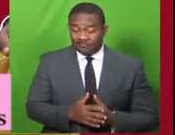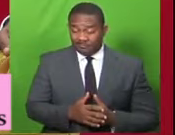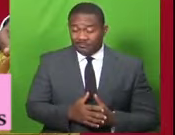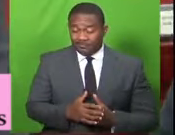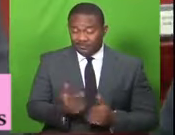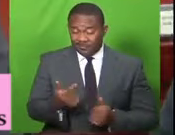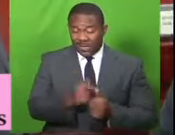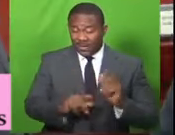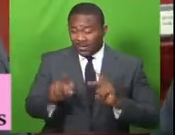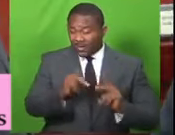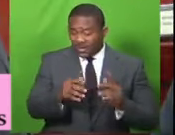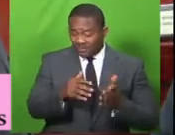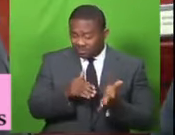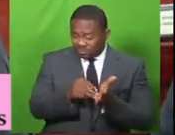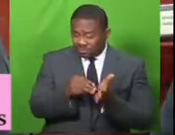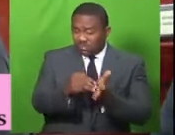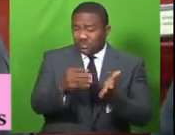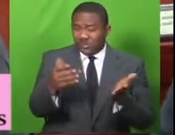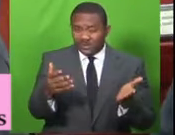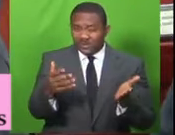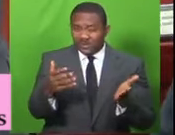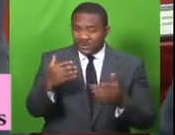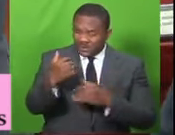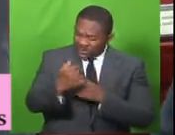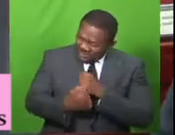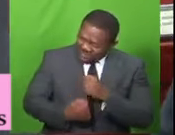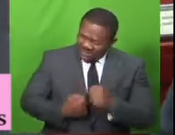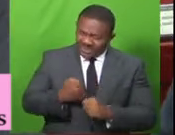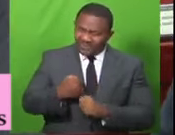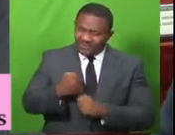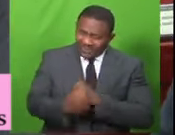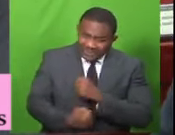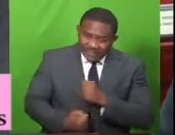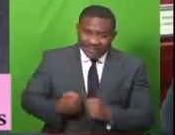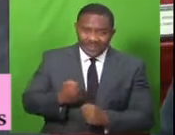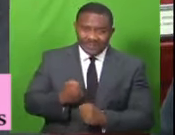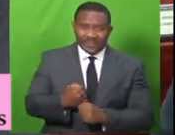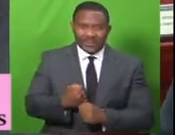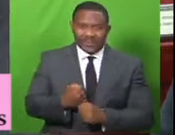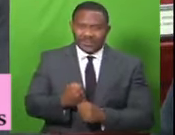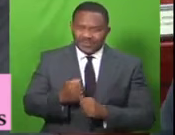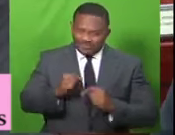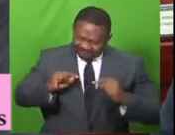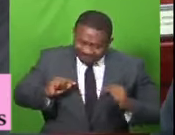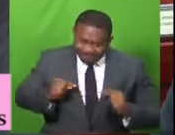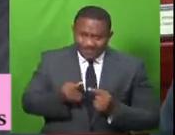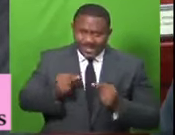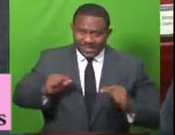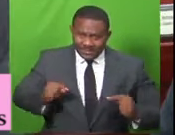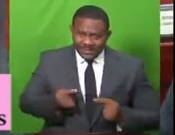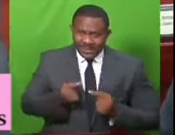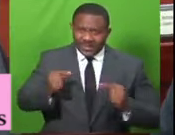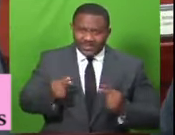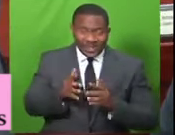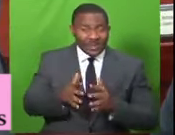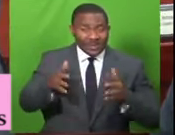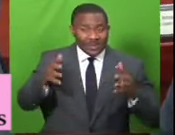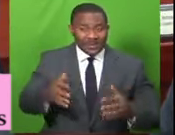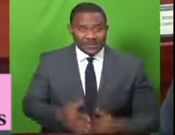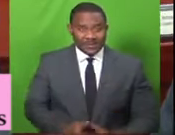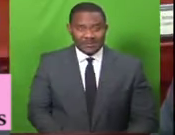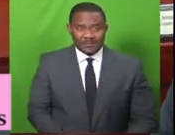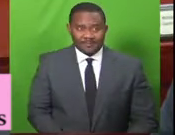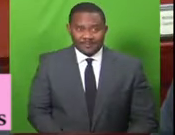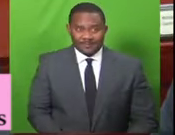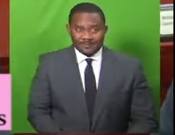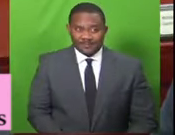Ghanaians are going through unbearable hardships and excruciating pains.